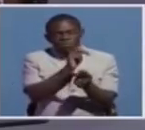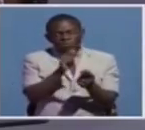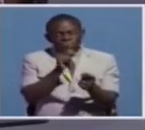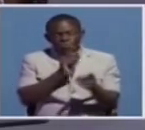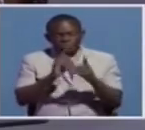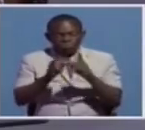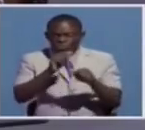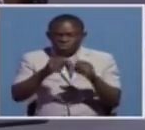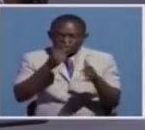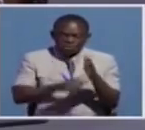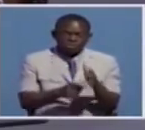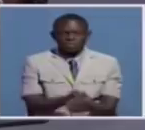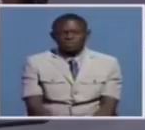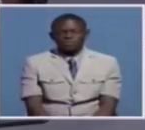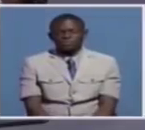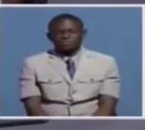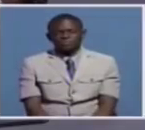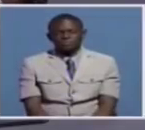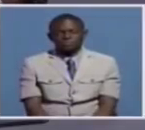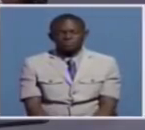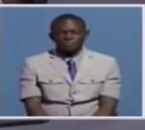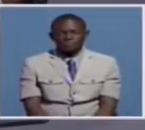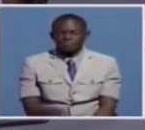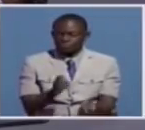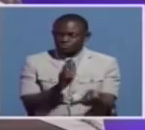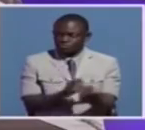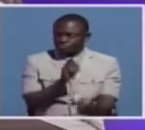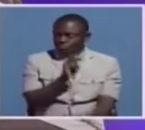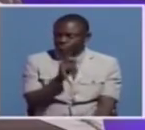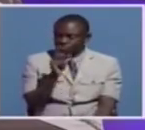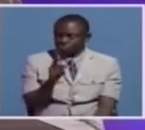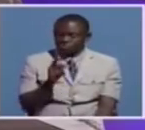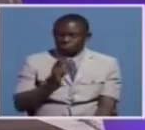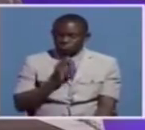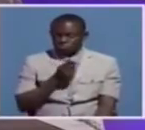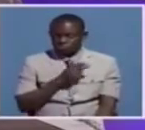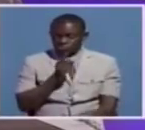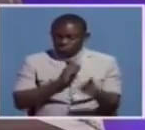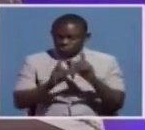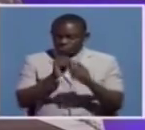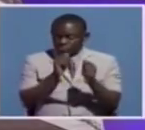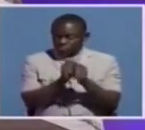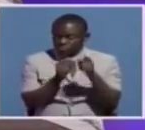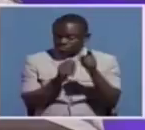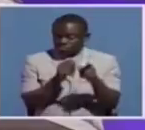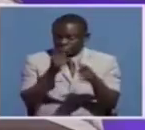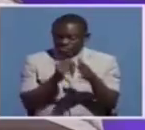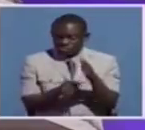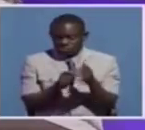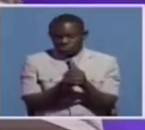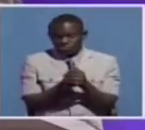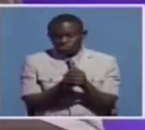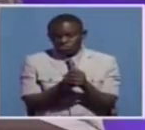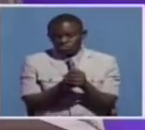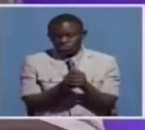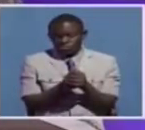The important part that you say about Dr. Kaunda is that when he lost the election, there are those who said no, hang